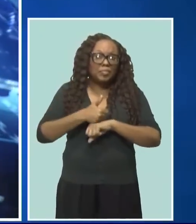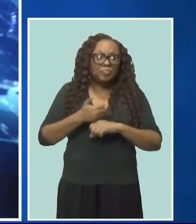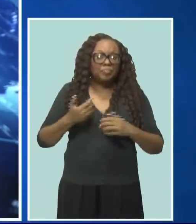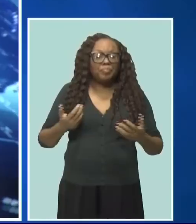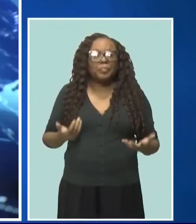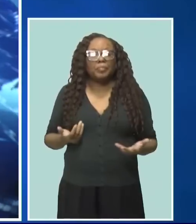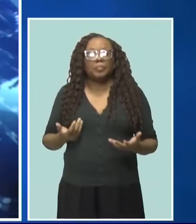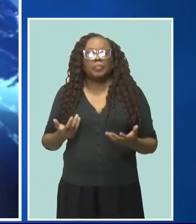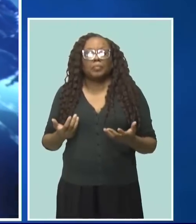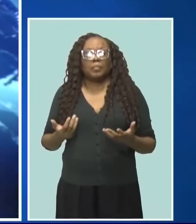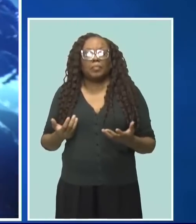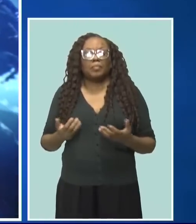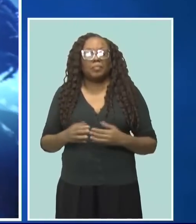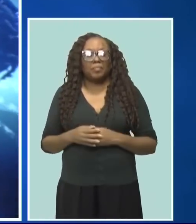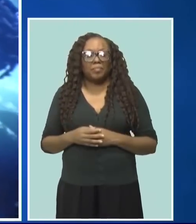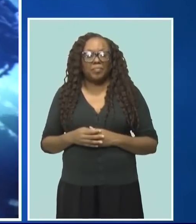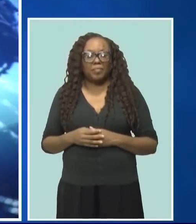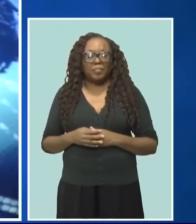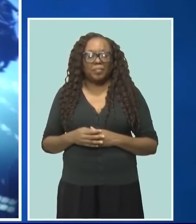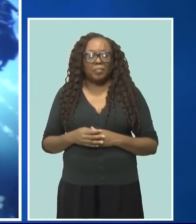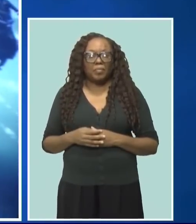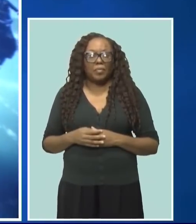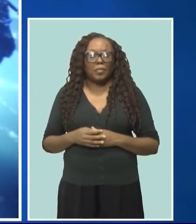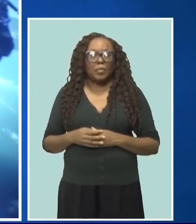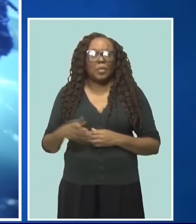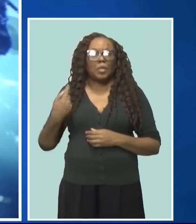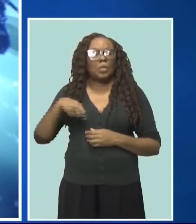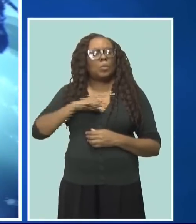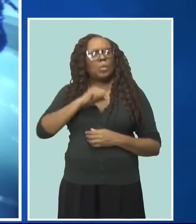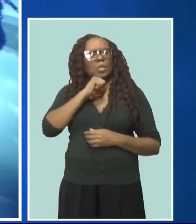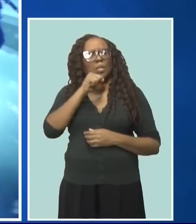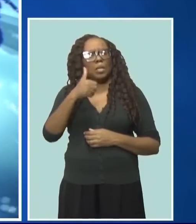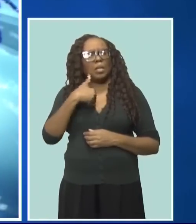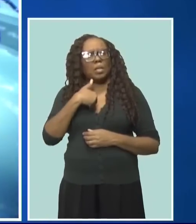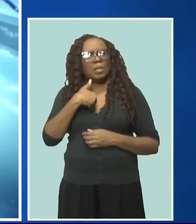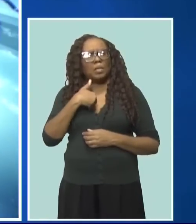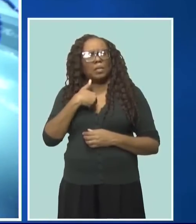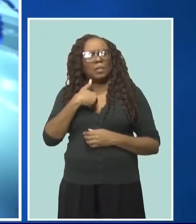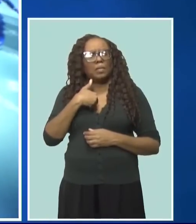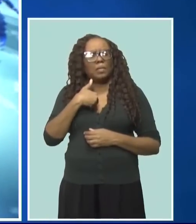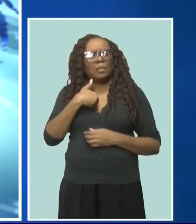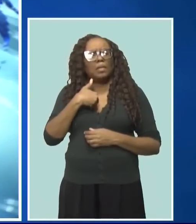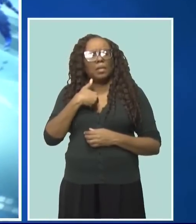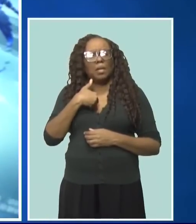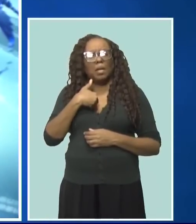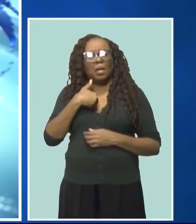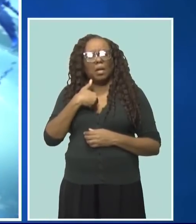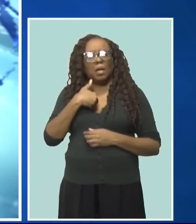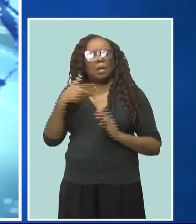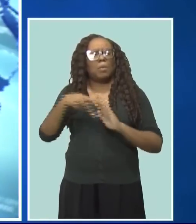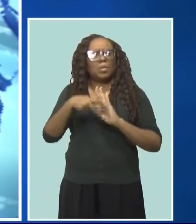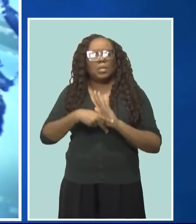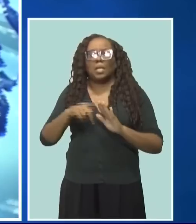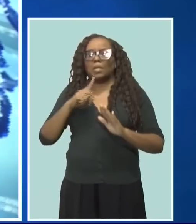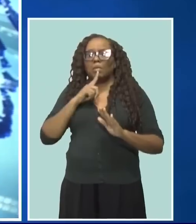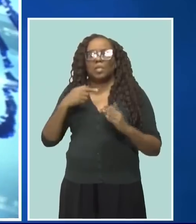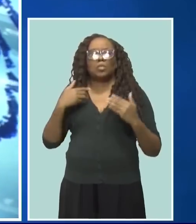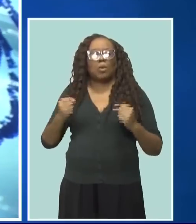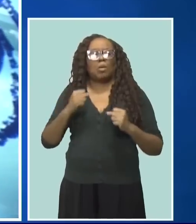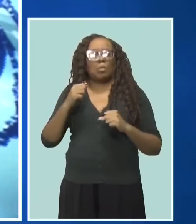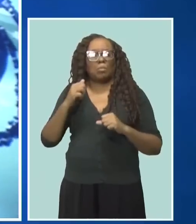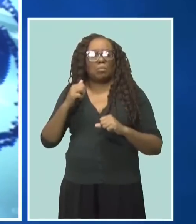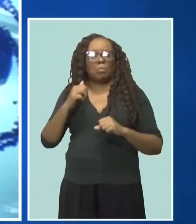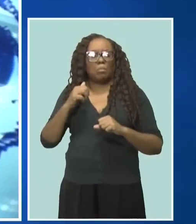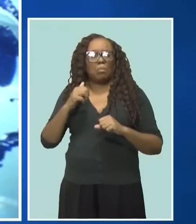a framework that is approved by our stakeholders. We currently have things in place that